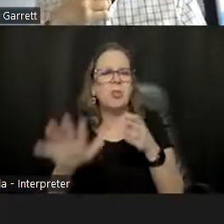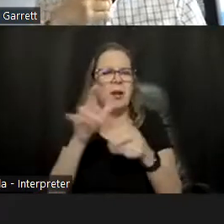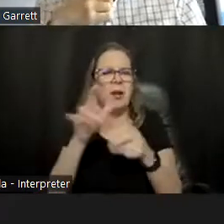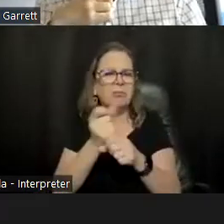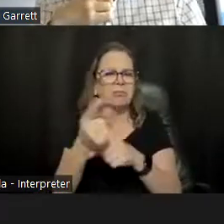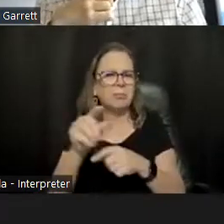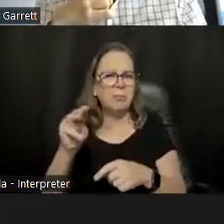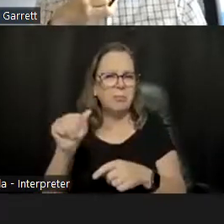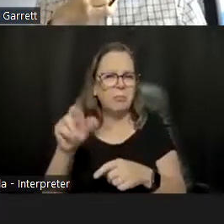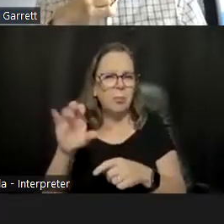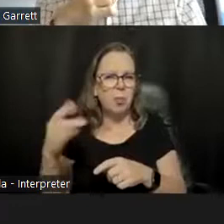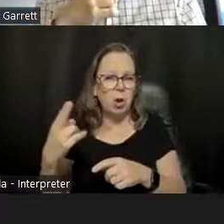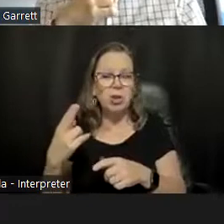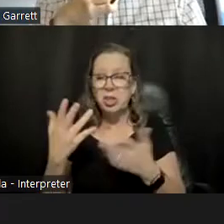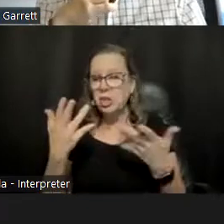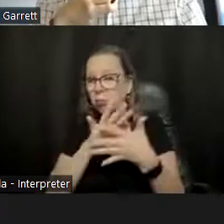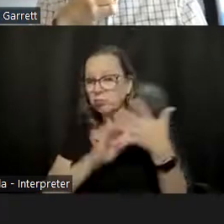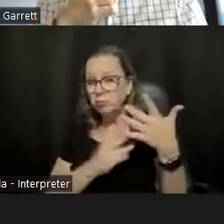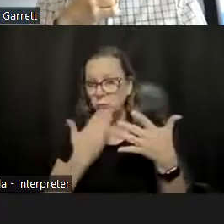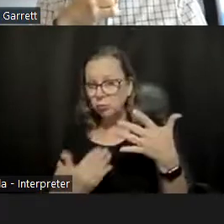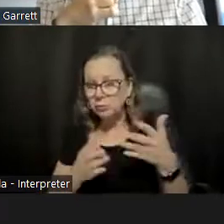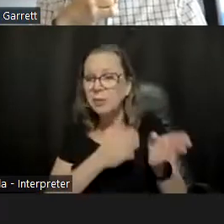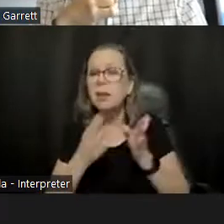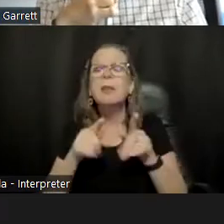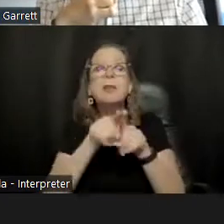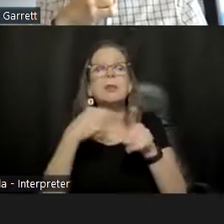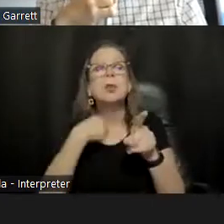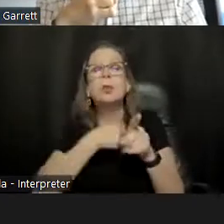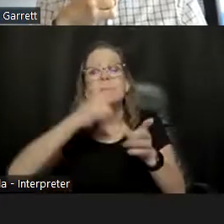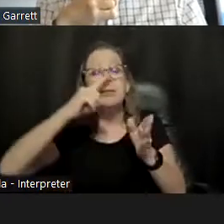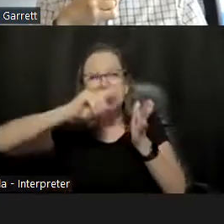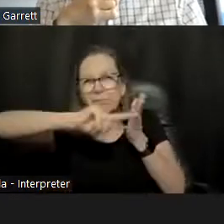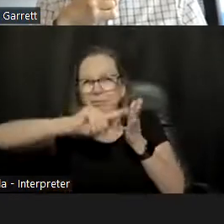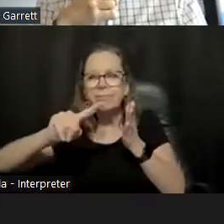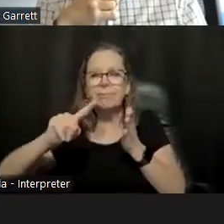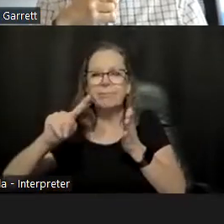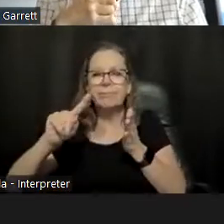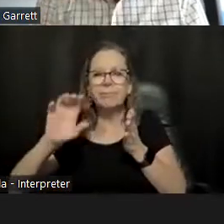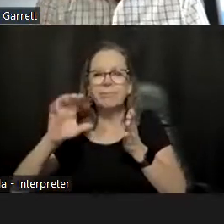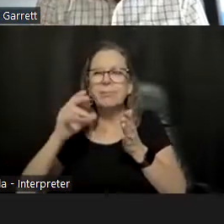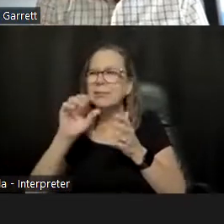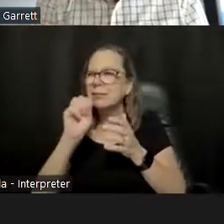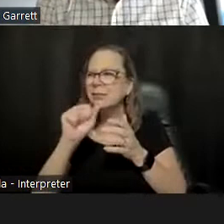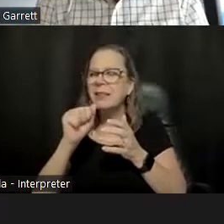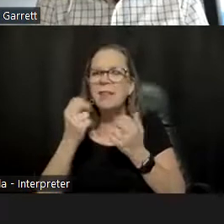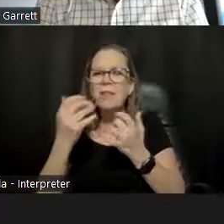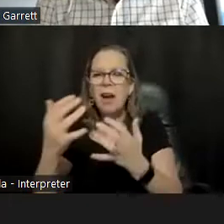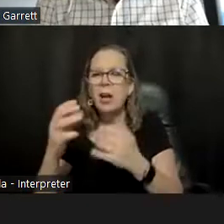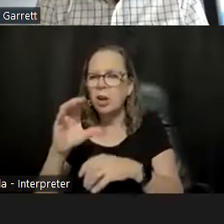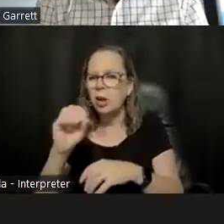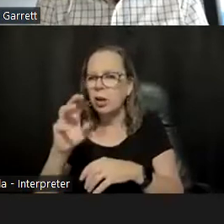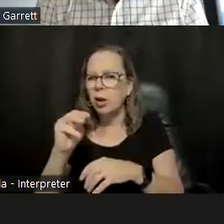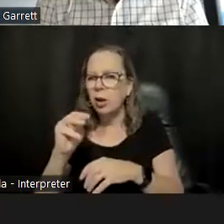year. So good stuff there. We're also investigating the chance we might start a San Luis Valley